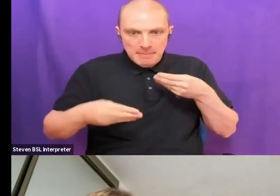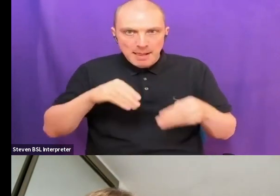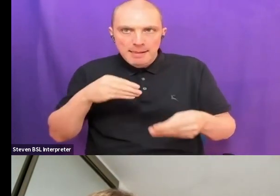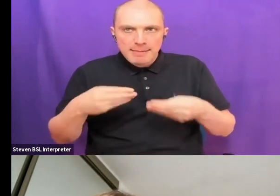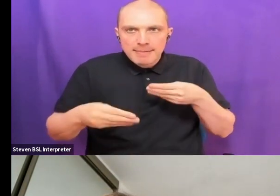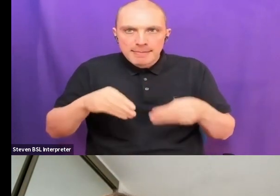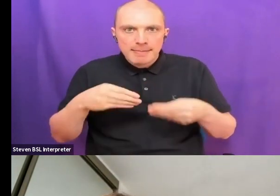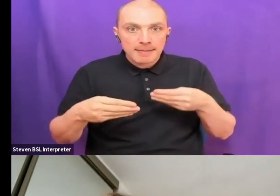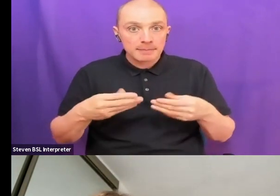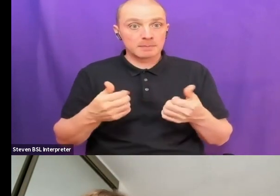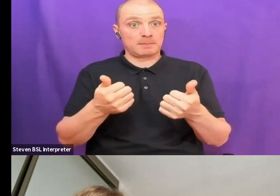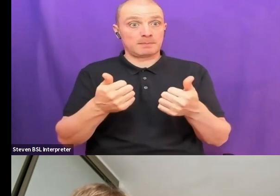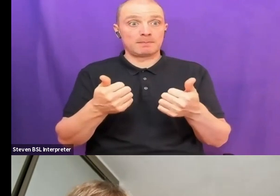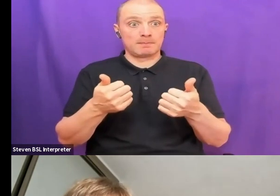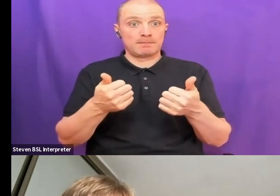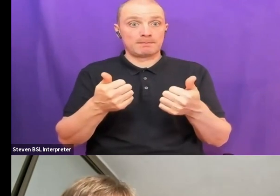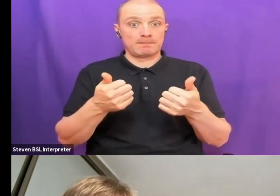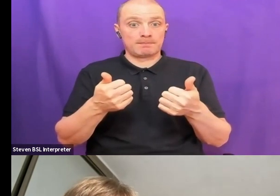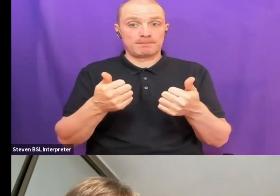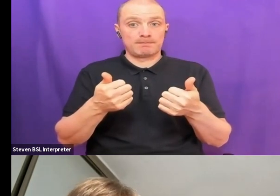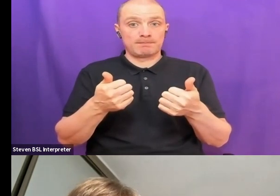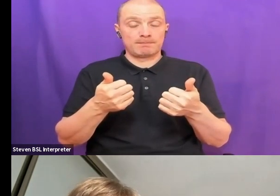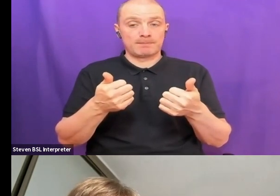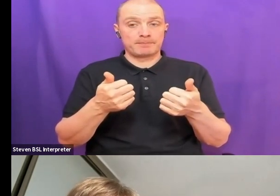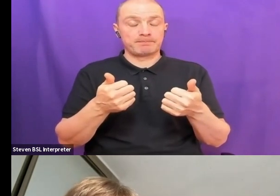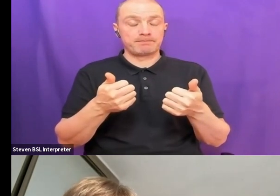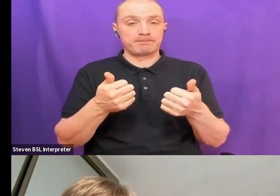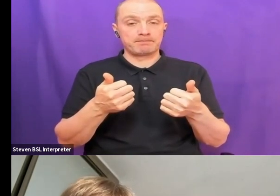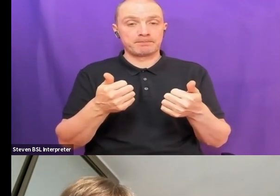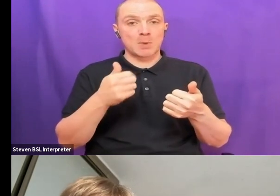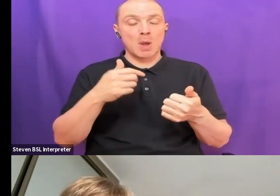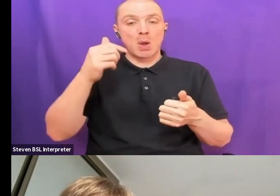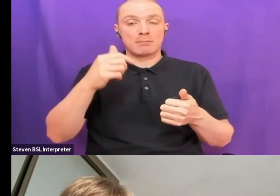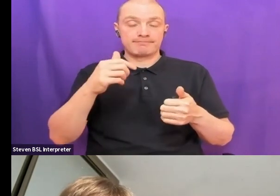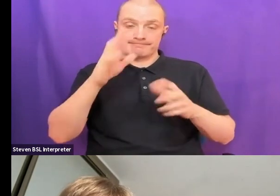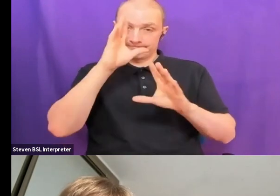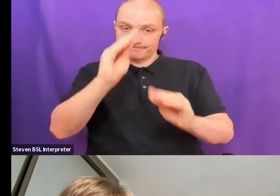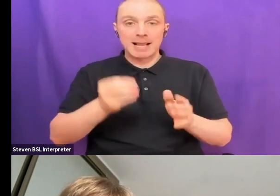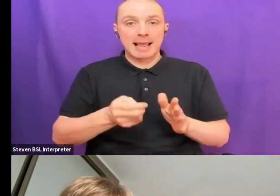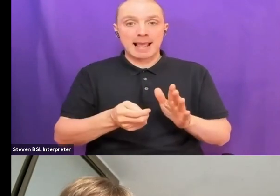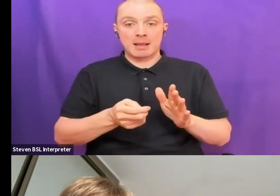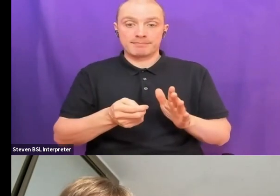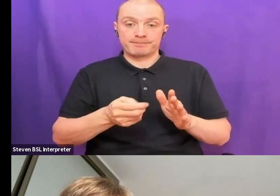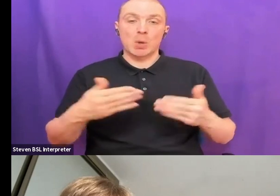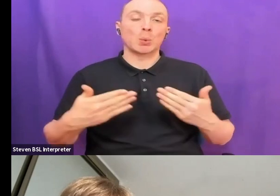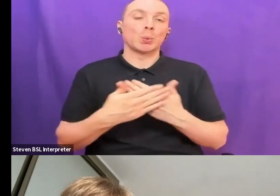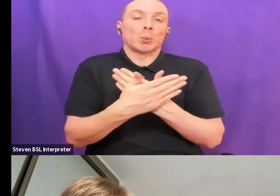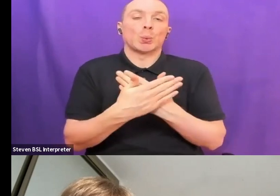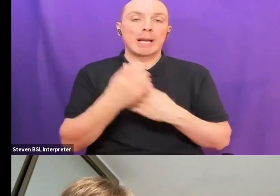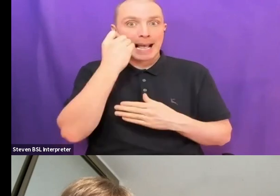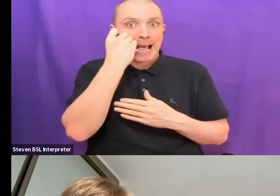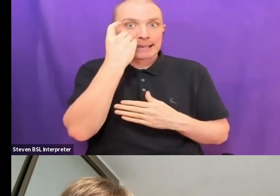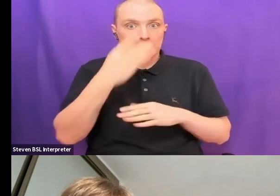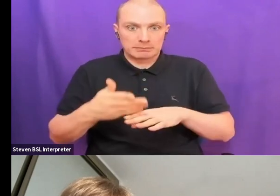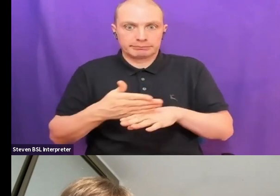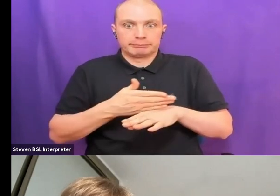just finish up there. I mean, ultimately, it is early stages of development, but it is building on the work that has been happening in Scotland for